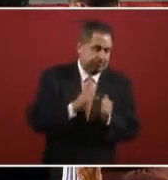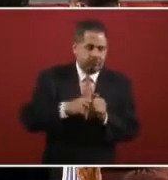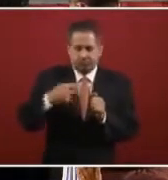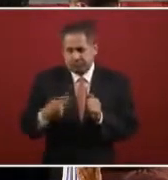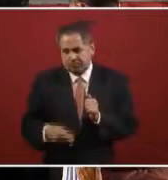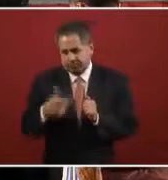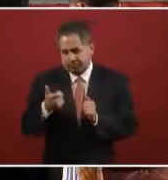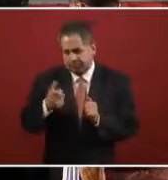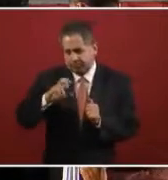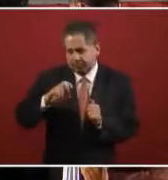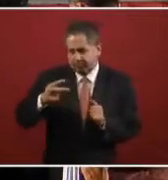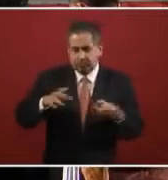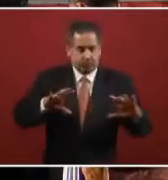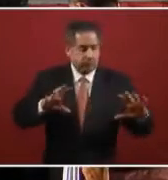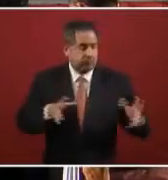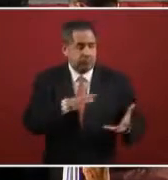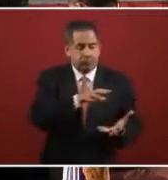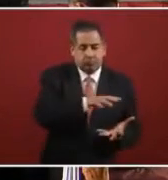The money